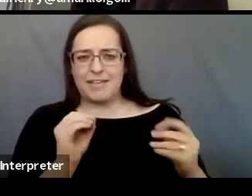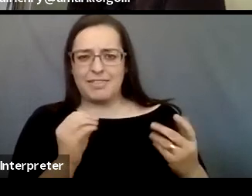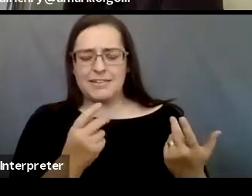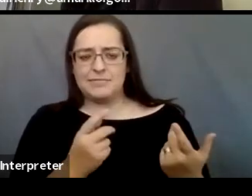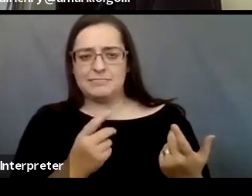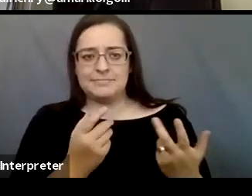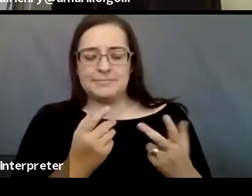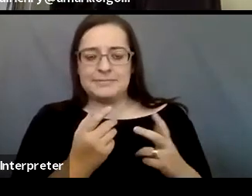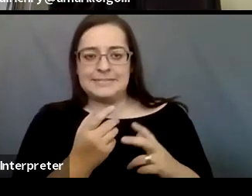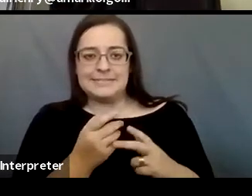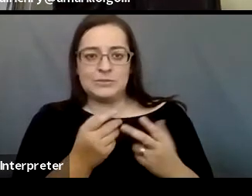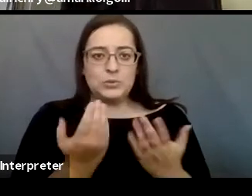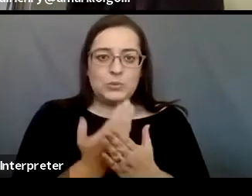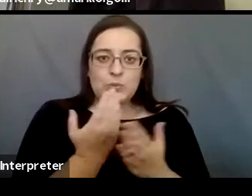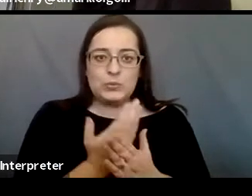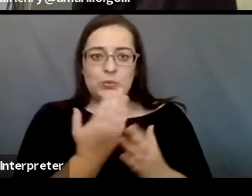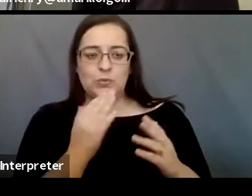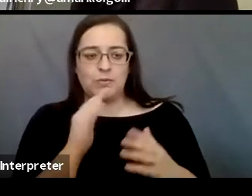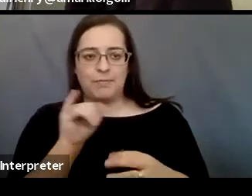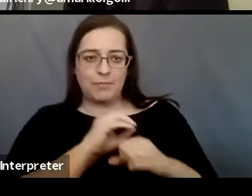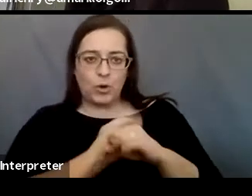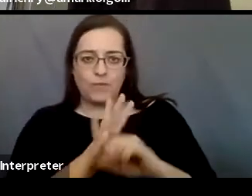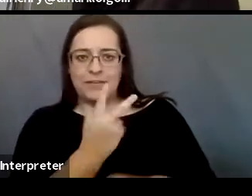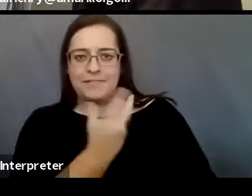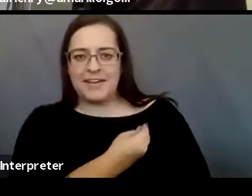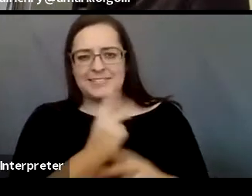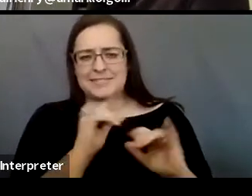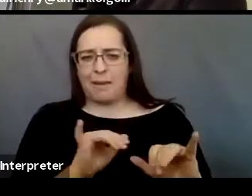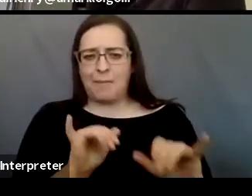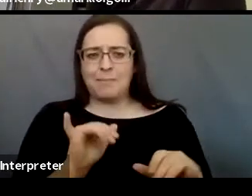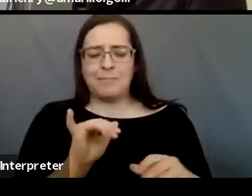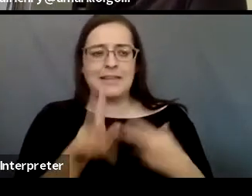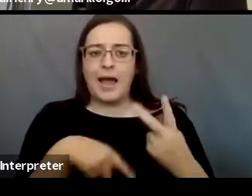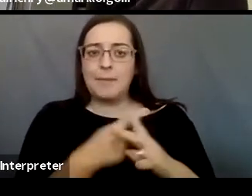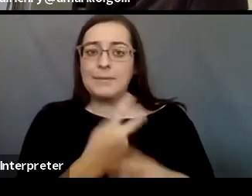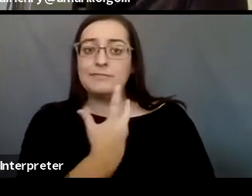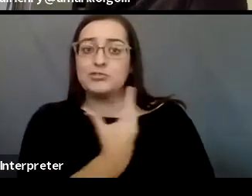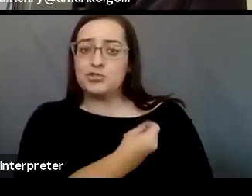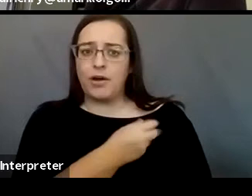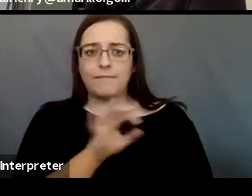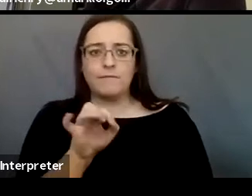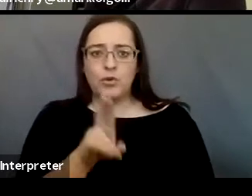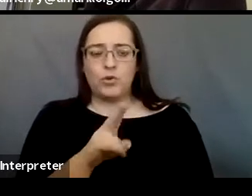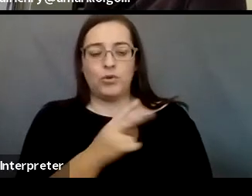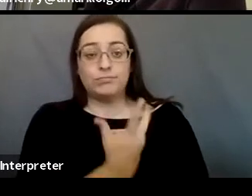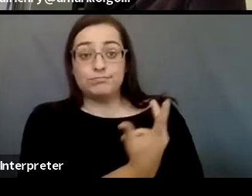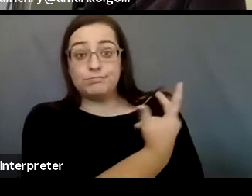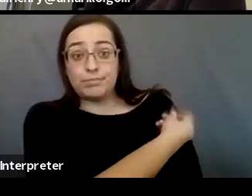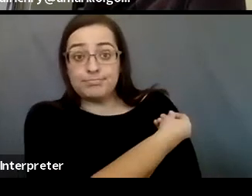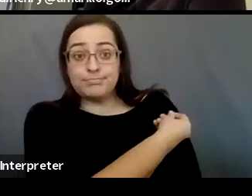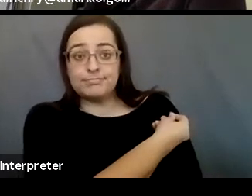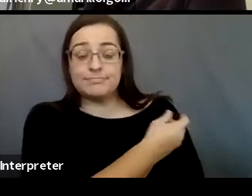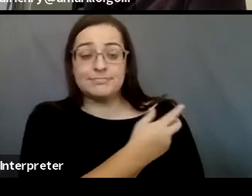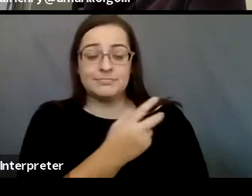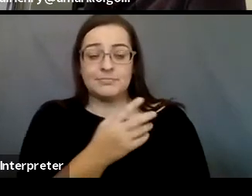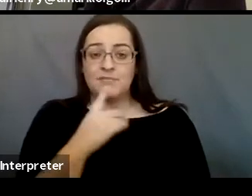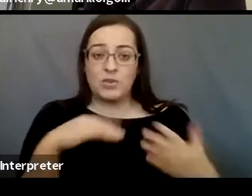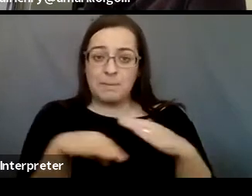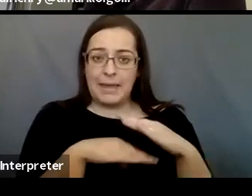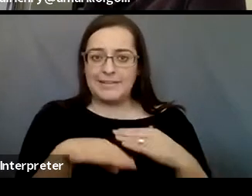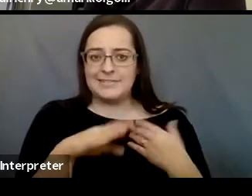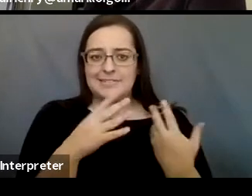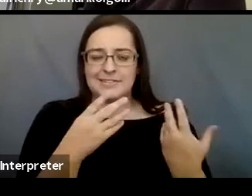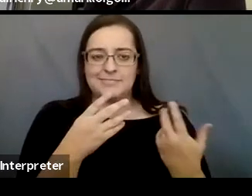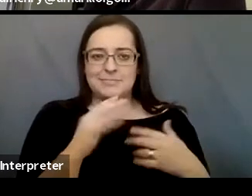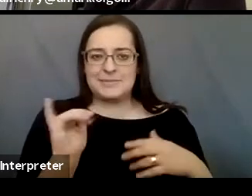tricky or new about how the vaccine's administered. It's an intramuscular vaccination, as Dr. Weiss said, very basic, very straightforward, no different than